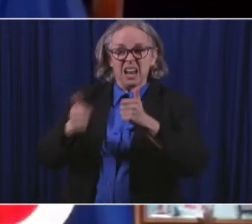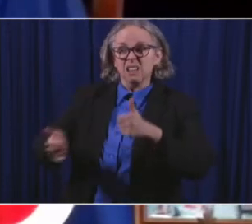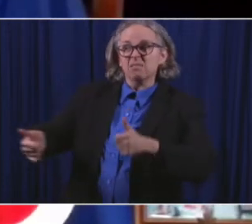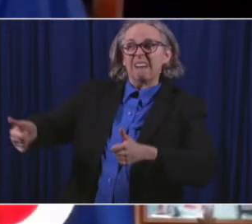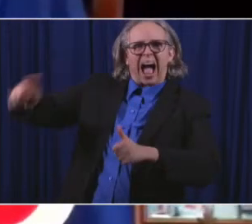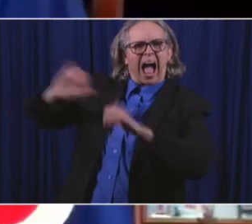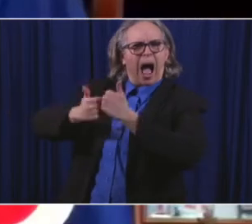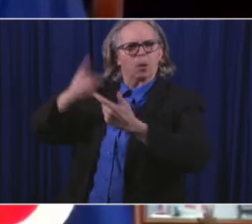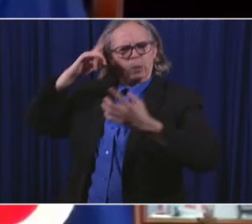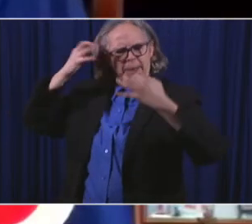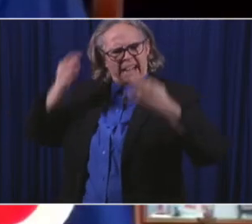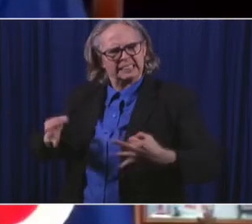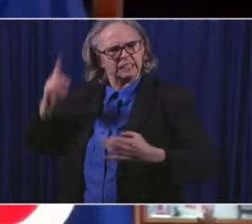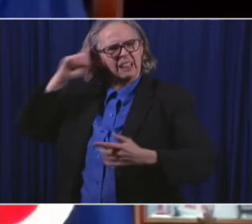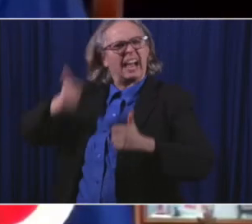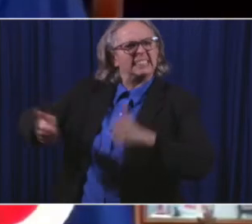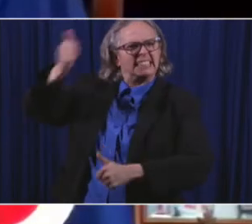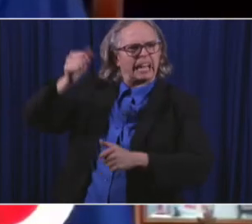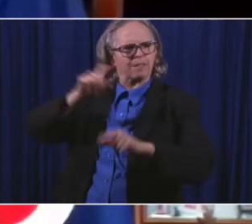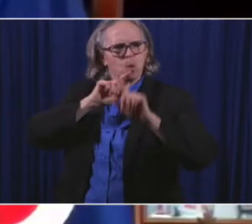ago that was going